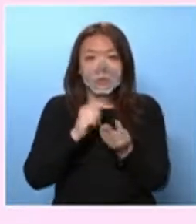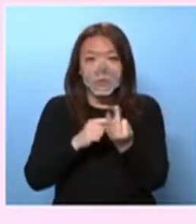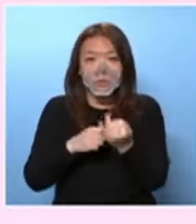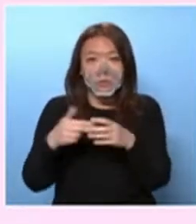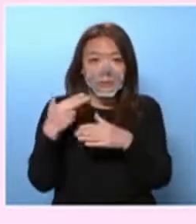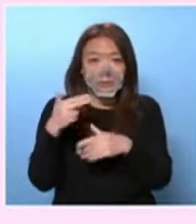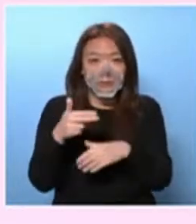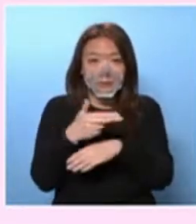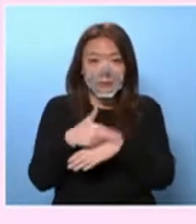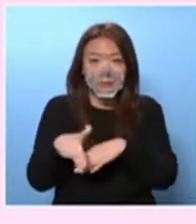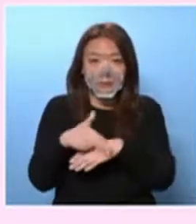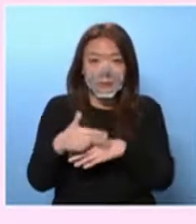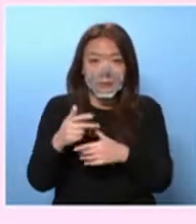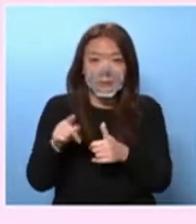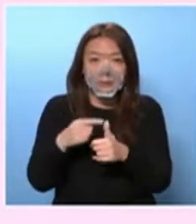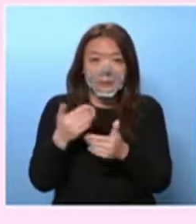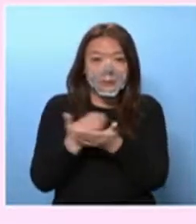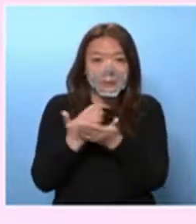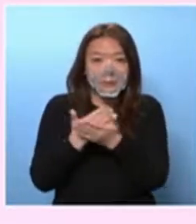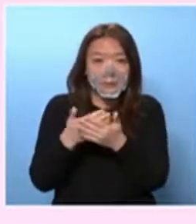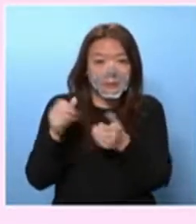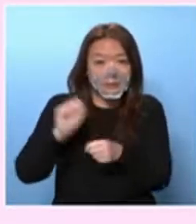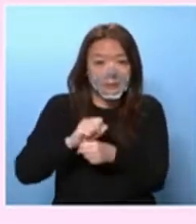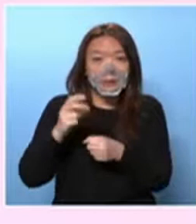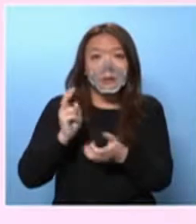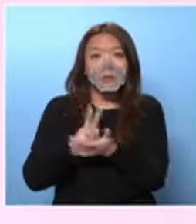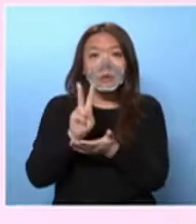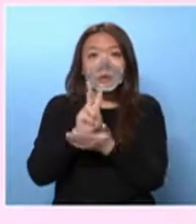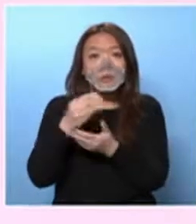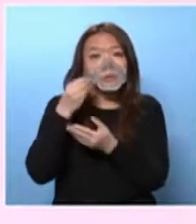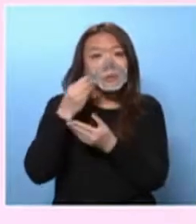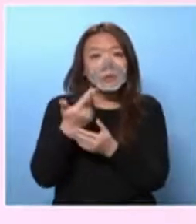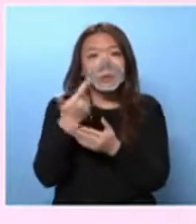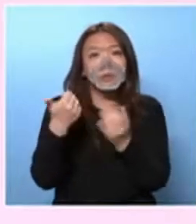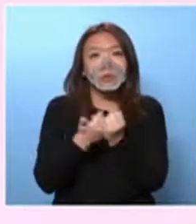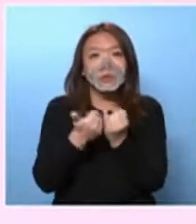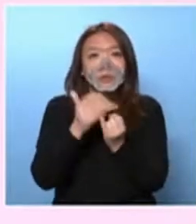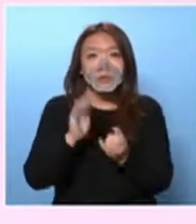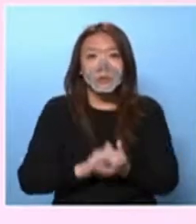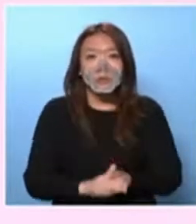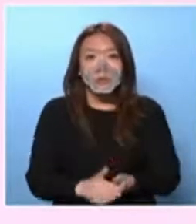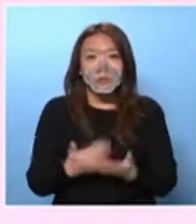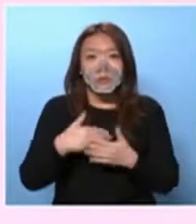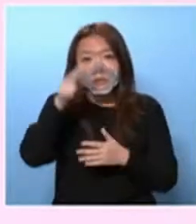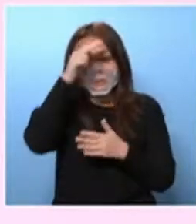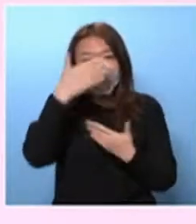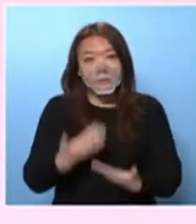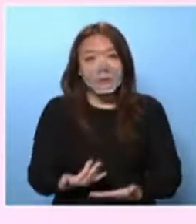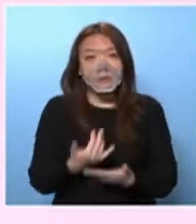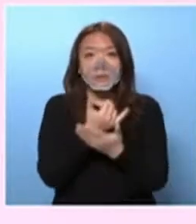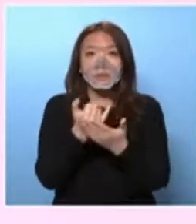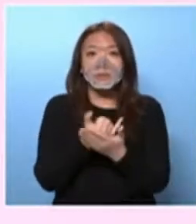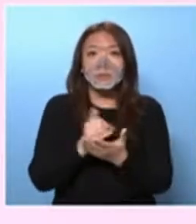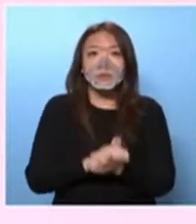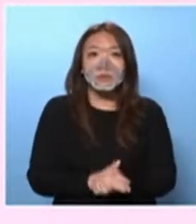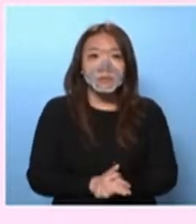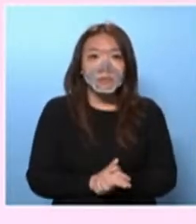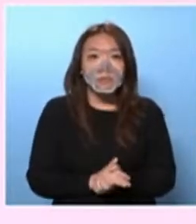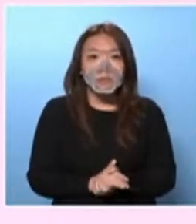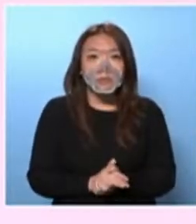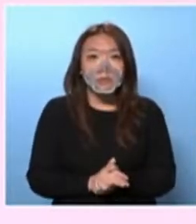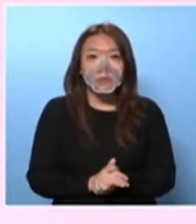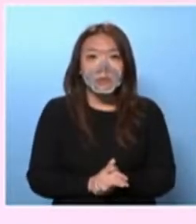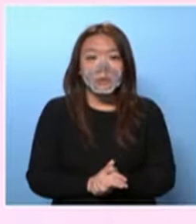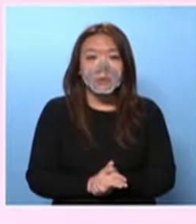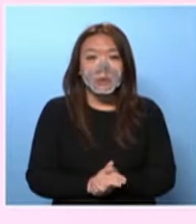population. The government has decided to extend the schemes for 2 years to benefit more trainees. The government is currently